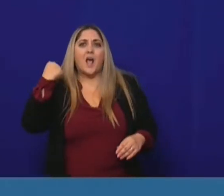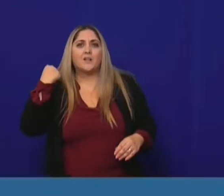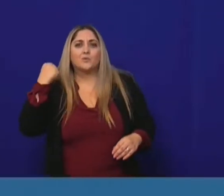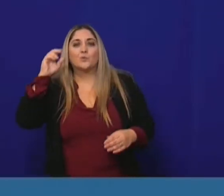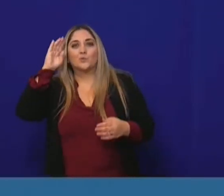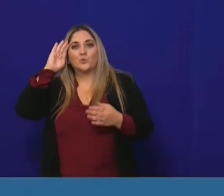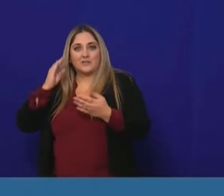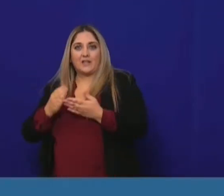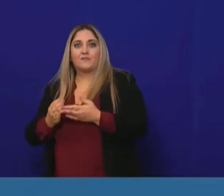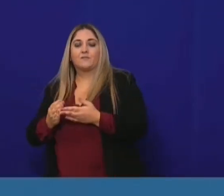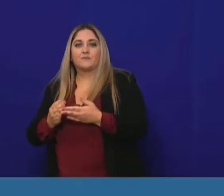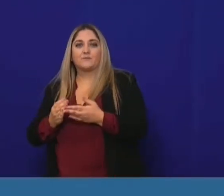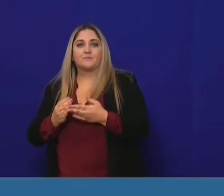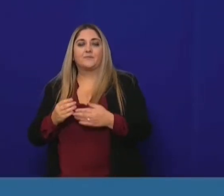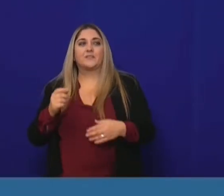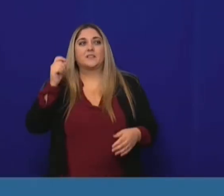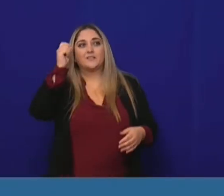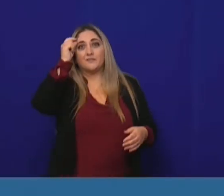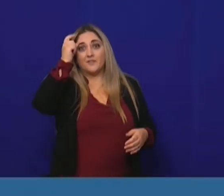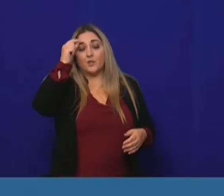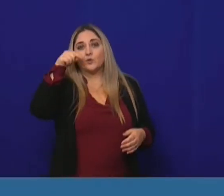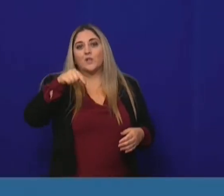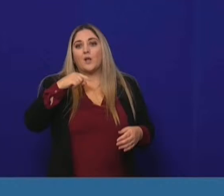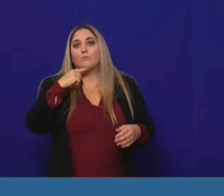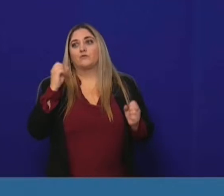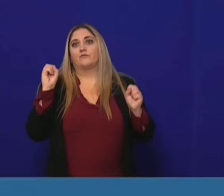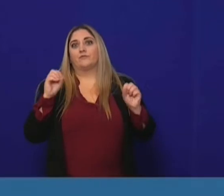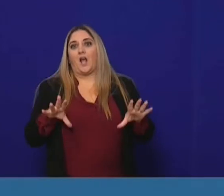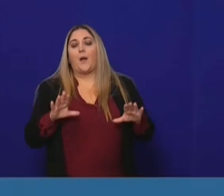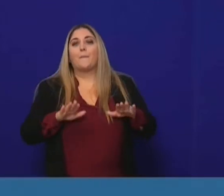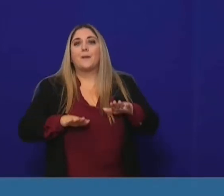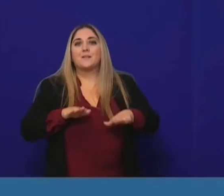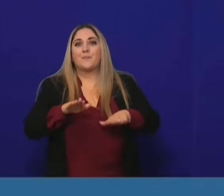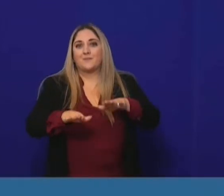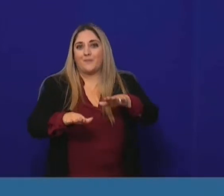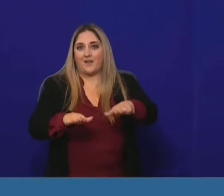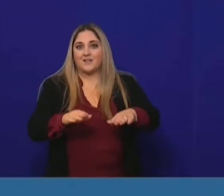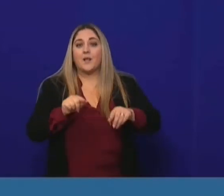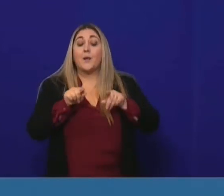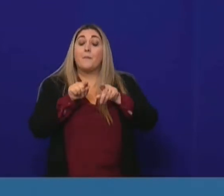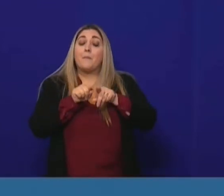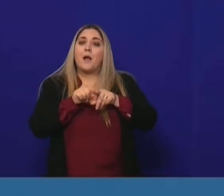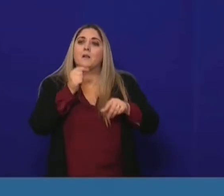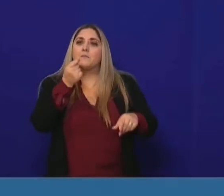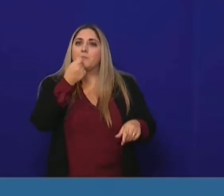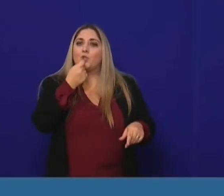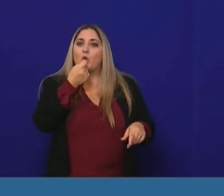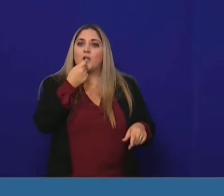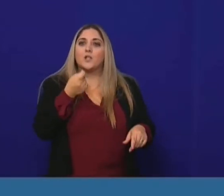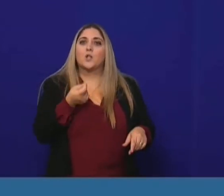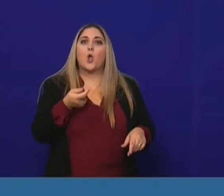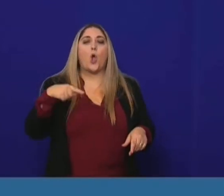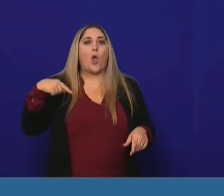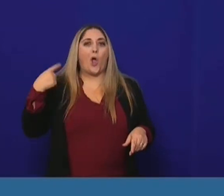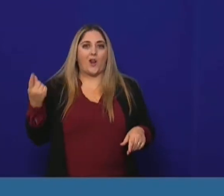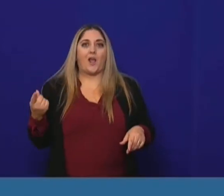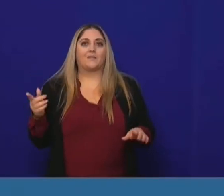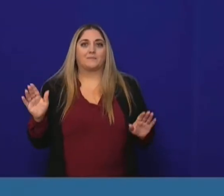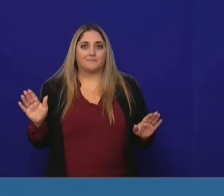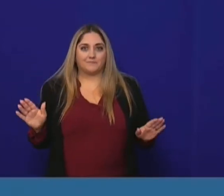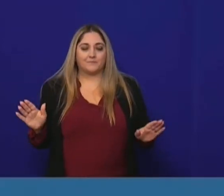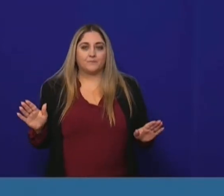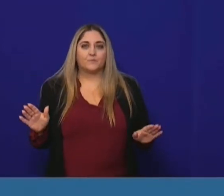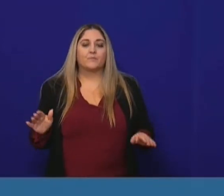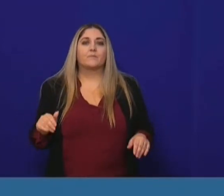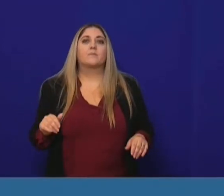is-safety. Niftakru li dan huwa proċess li jsir dejjem għall mediċini kollha, inkluż il-vaccines.